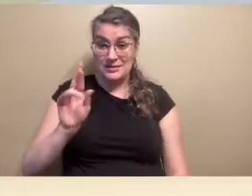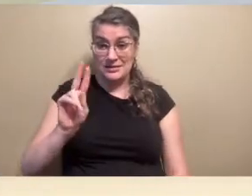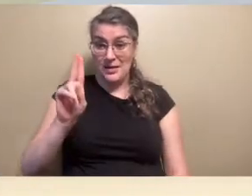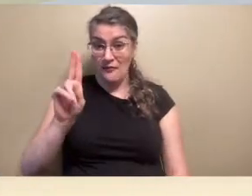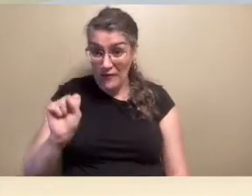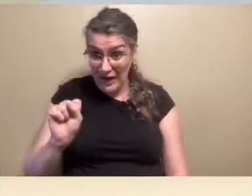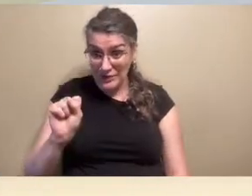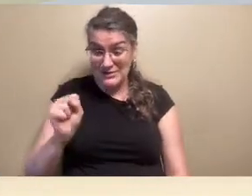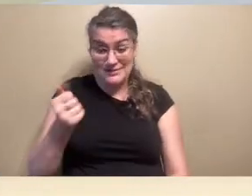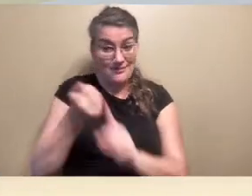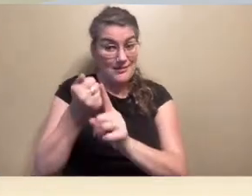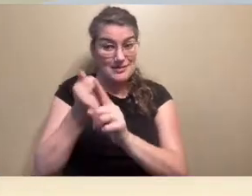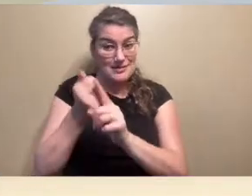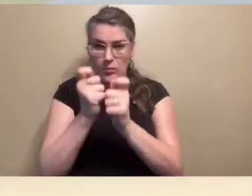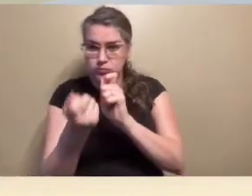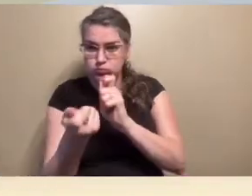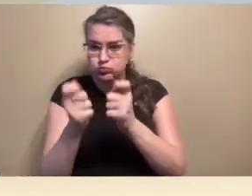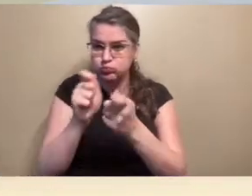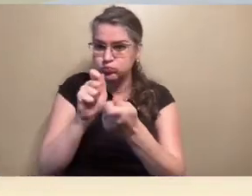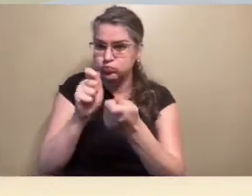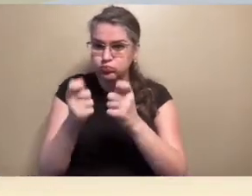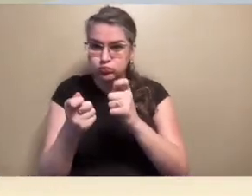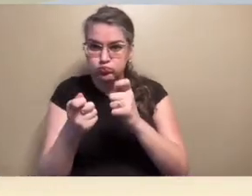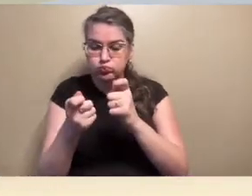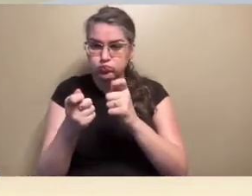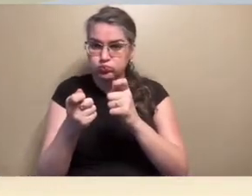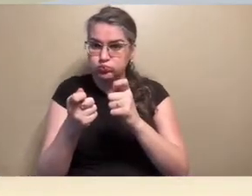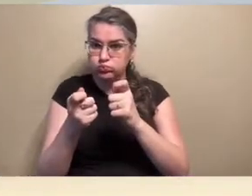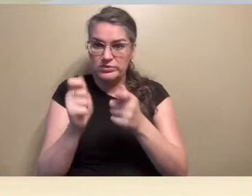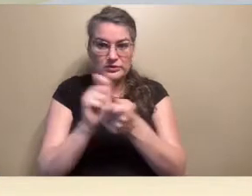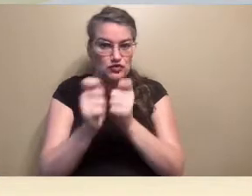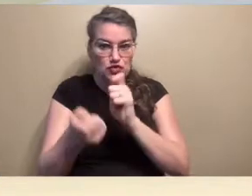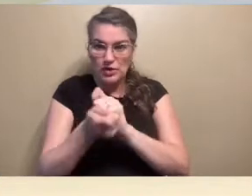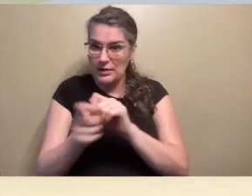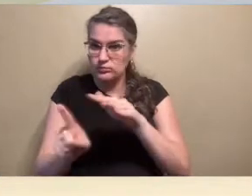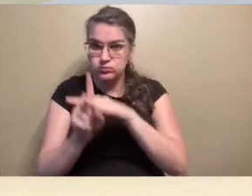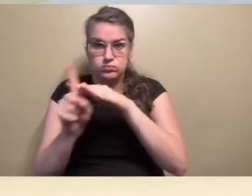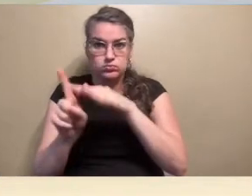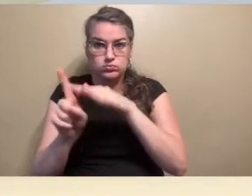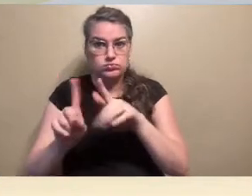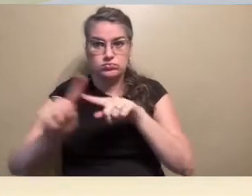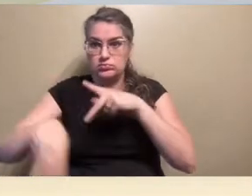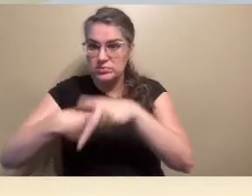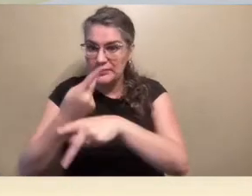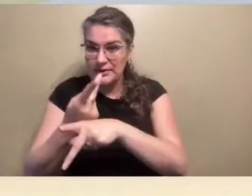it develops these variants of concern. It can impact everybody.